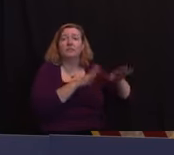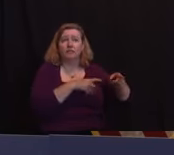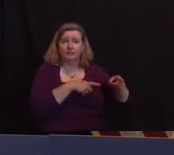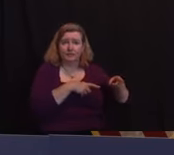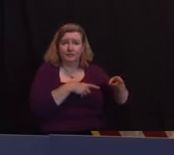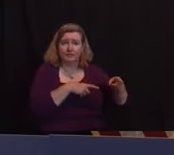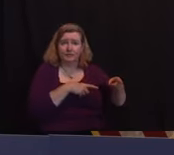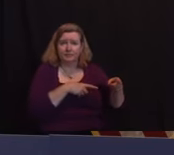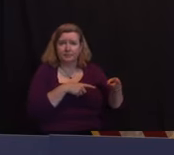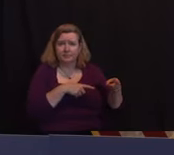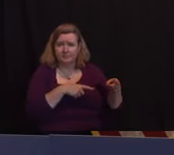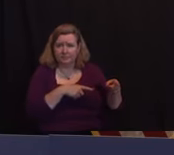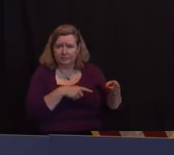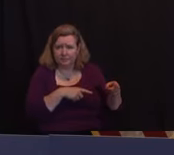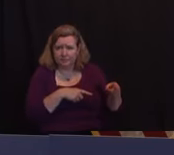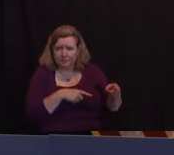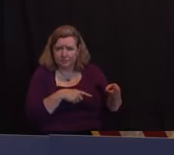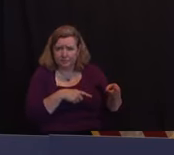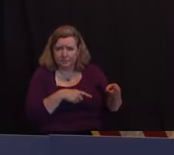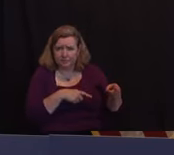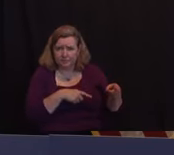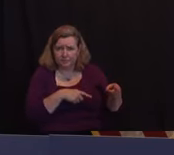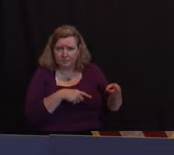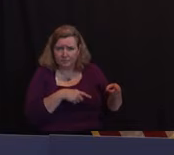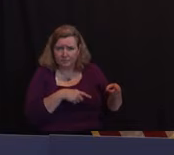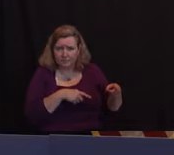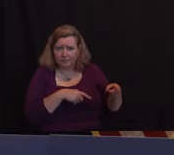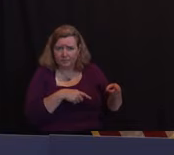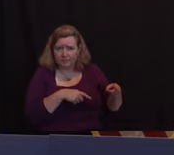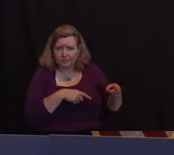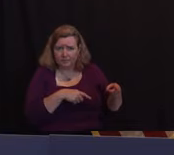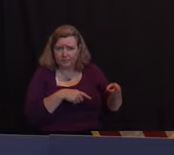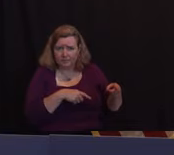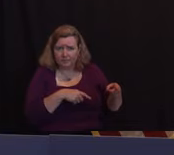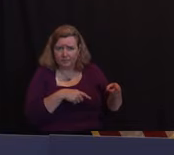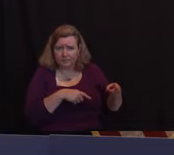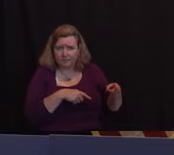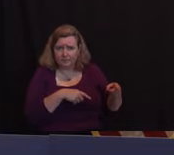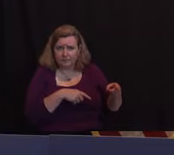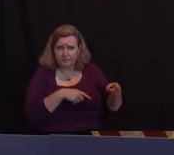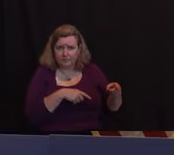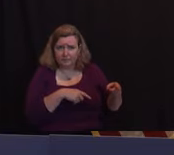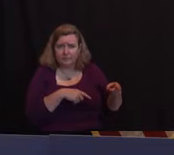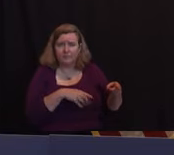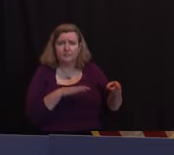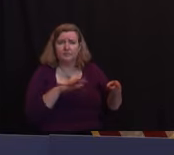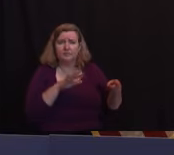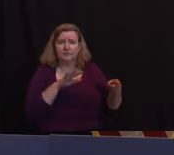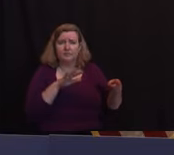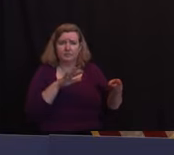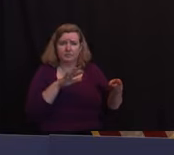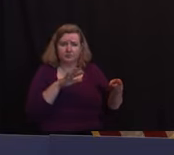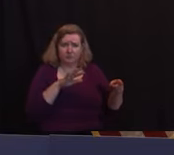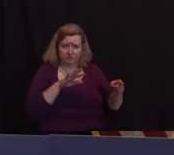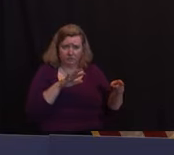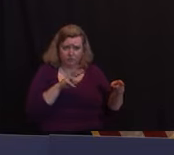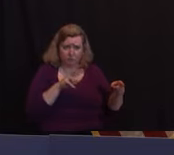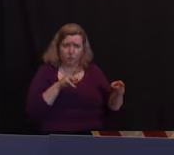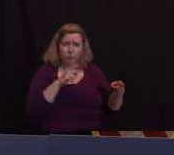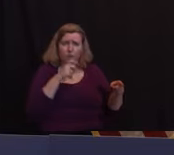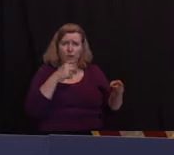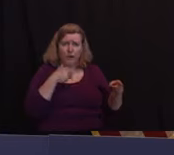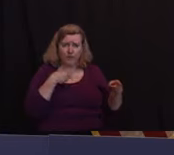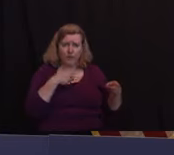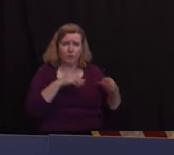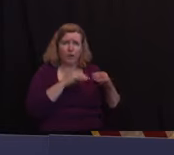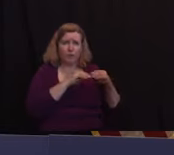range. Of the 52 that are in active outbreak right now, 17 of them are reporting